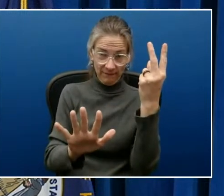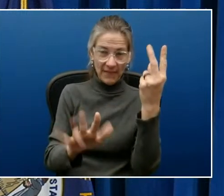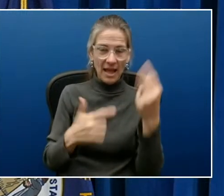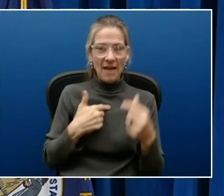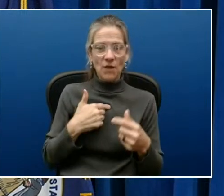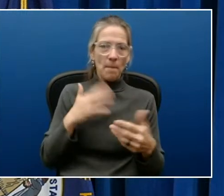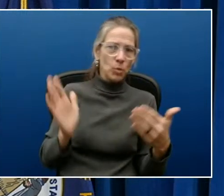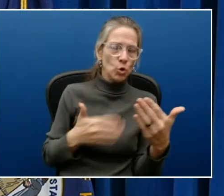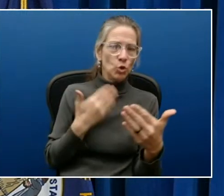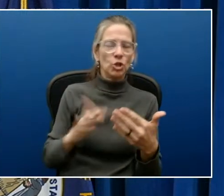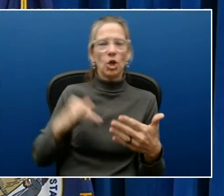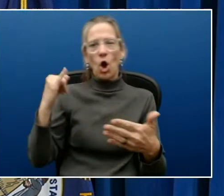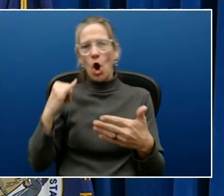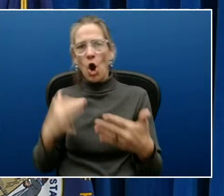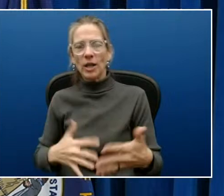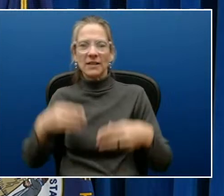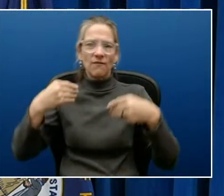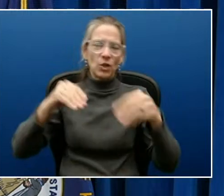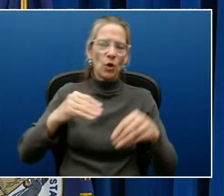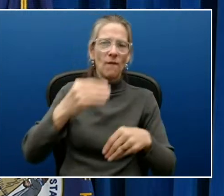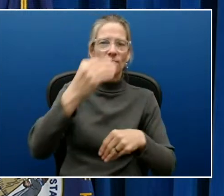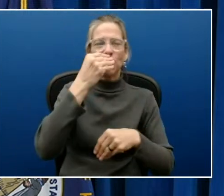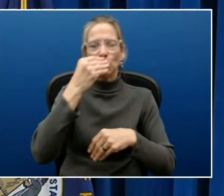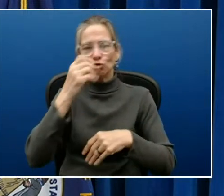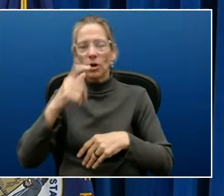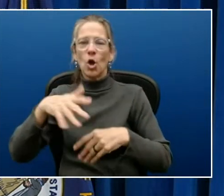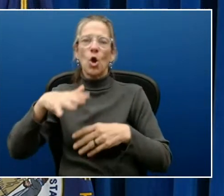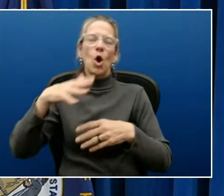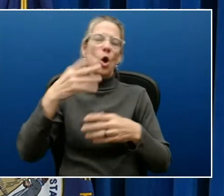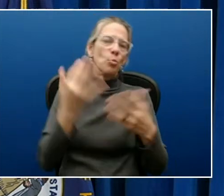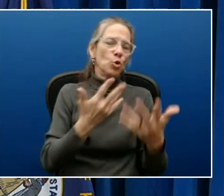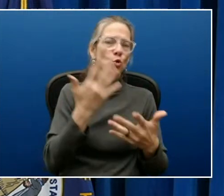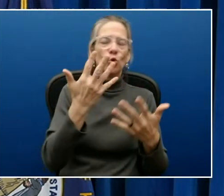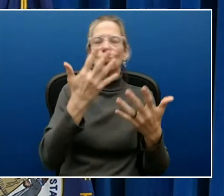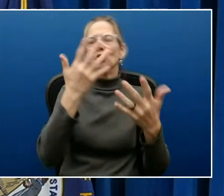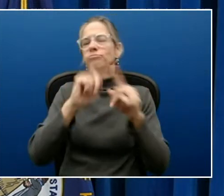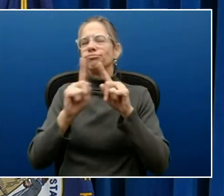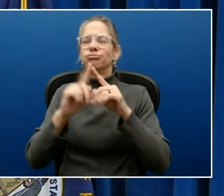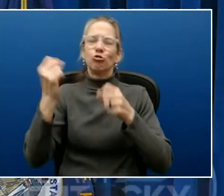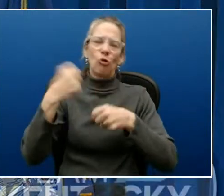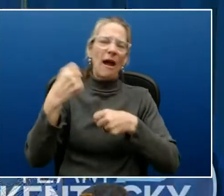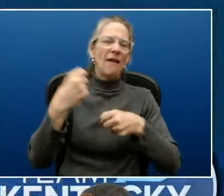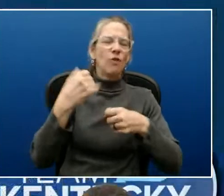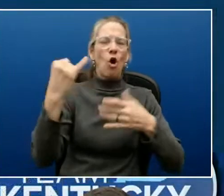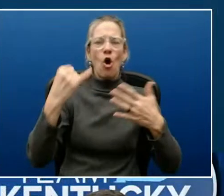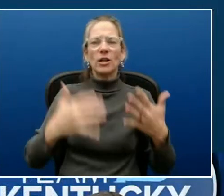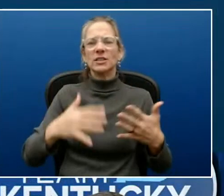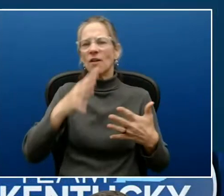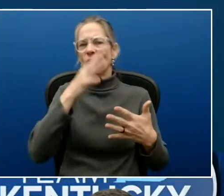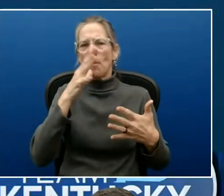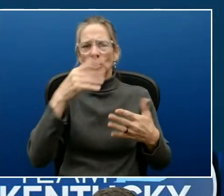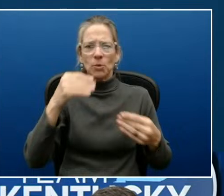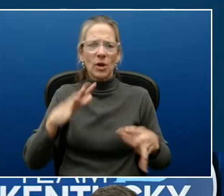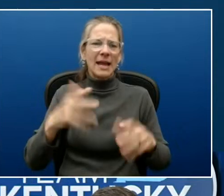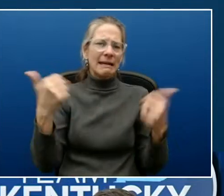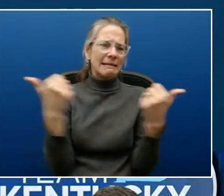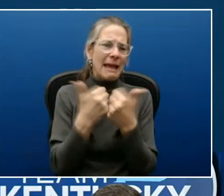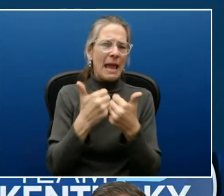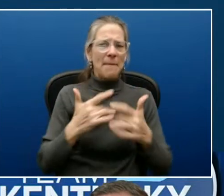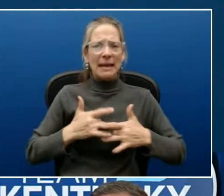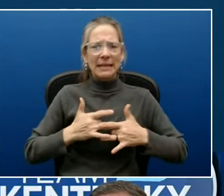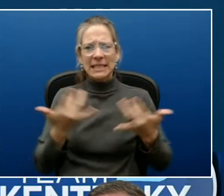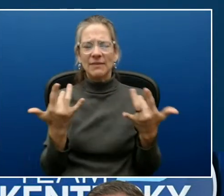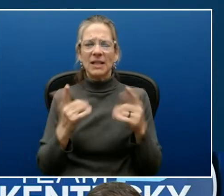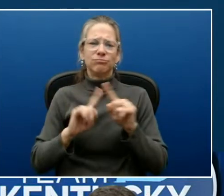artisan vendors, food trucks, breweries, wineries, and craft distillers, artists, a farmer's market, games, activities,